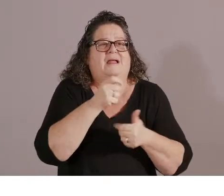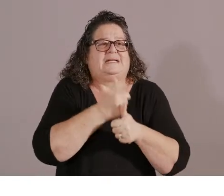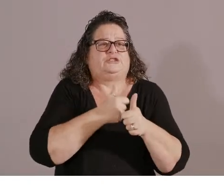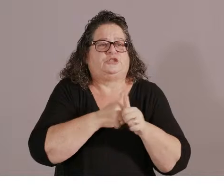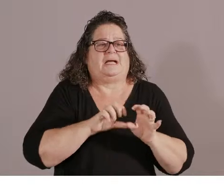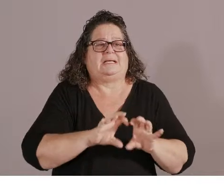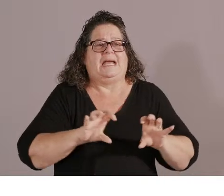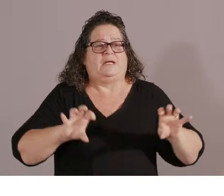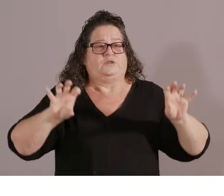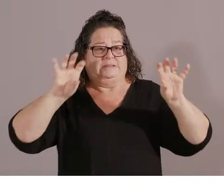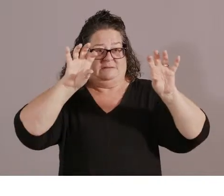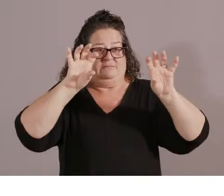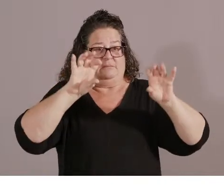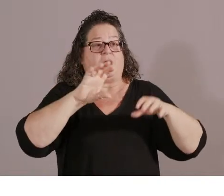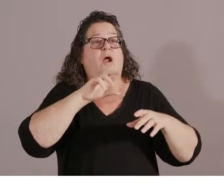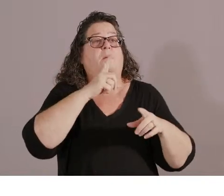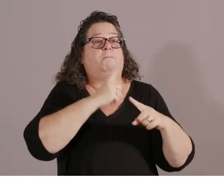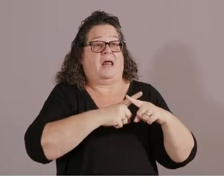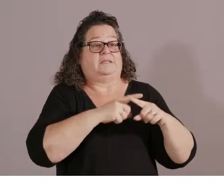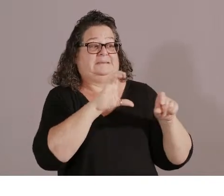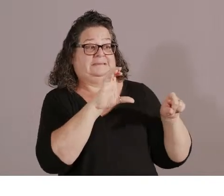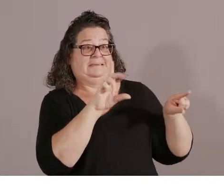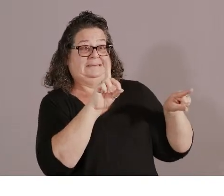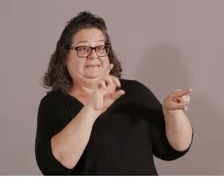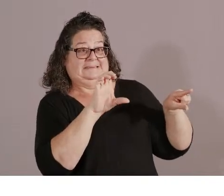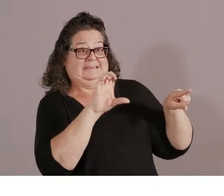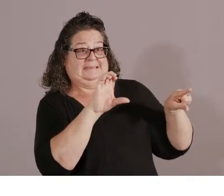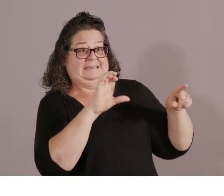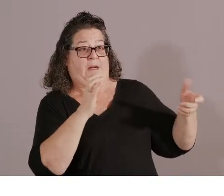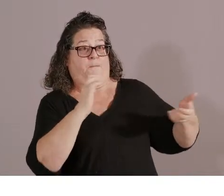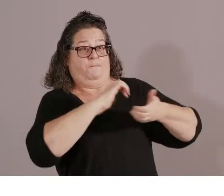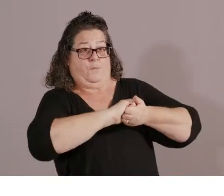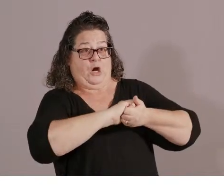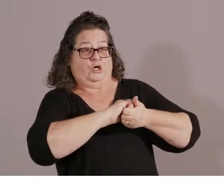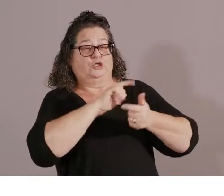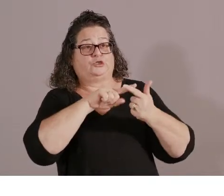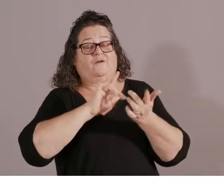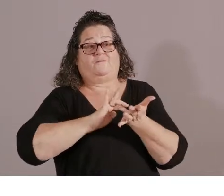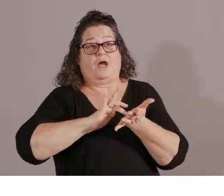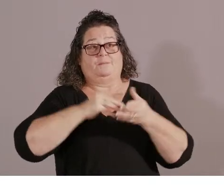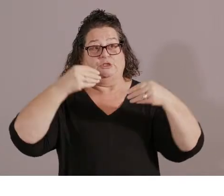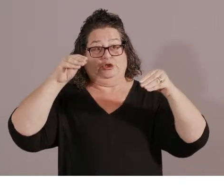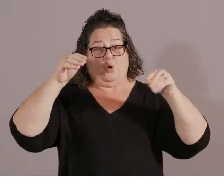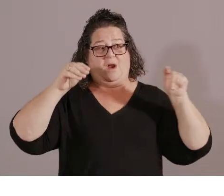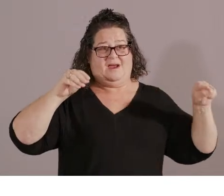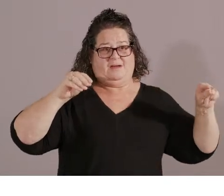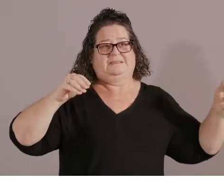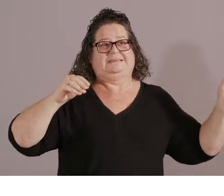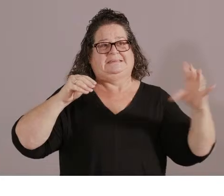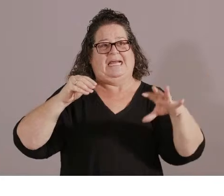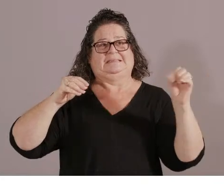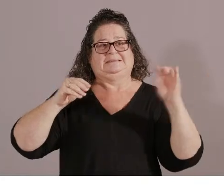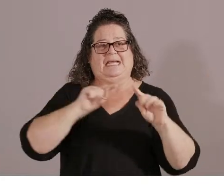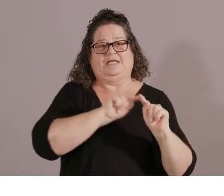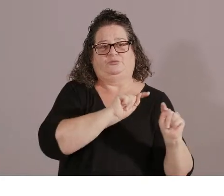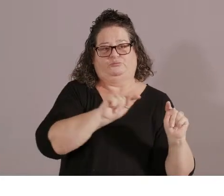partnership. And again, these consist of first and second doses.